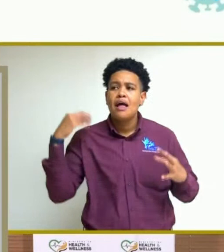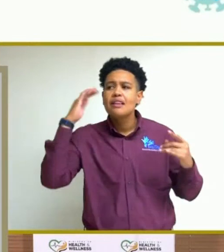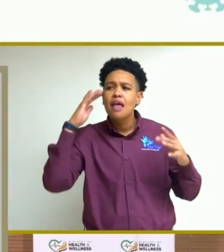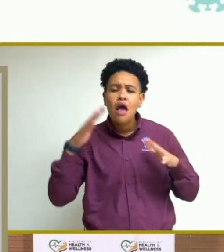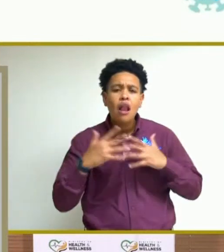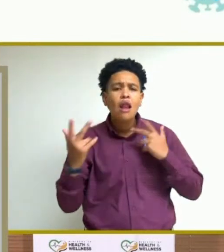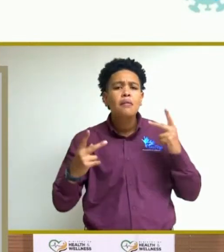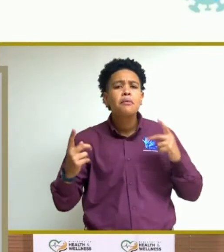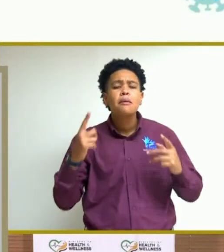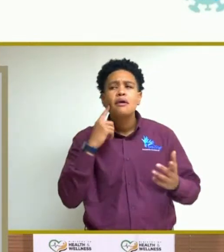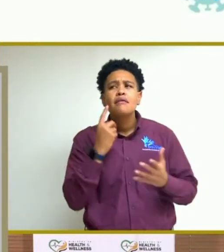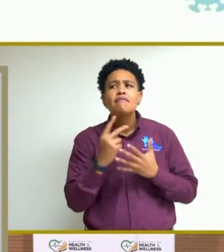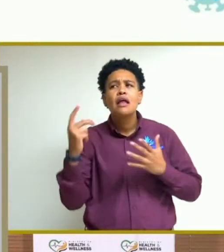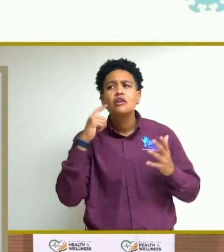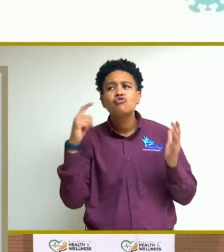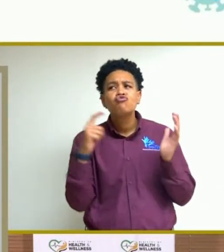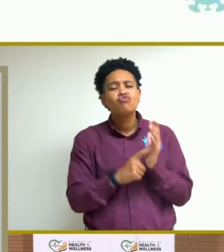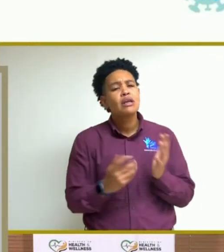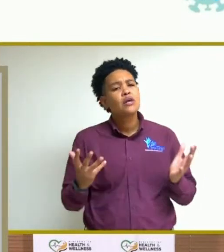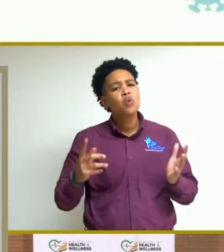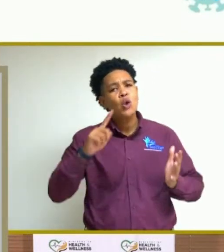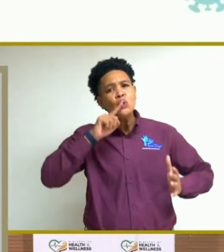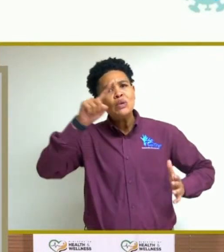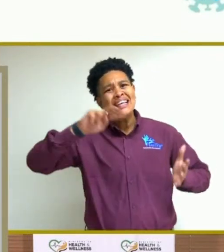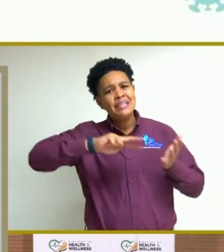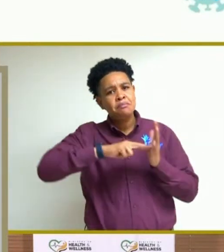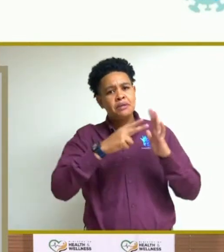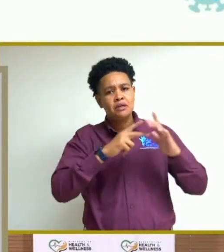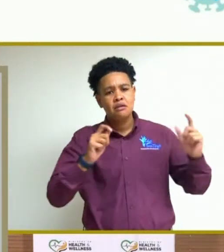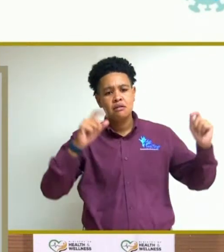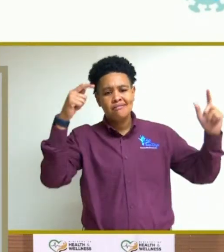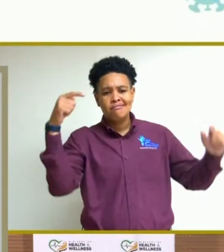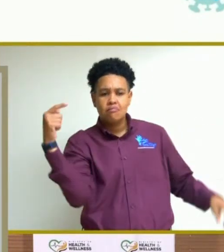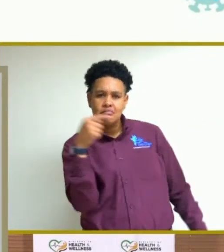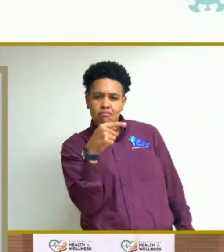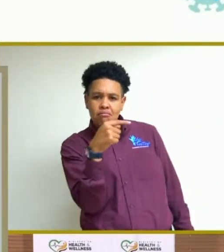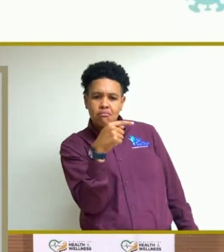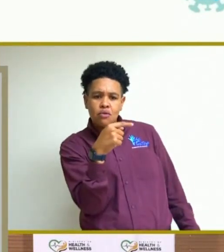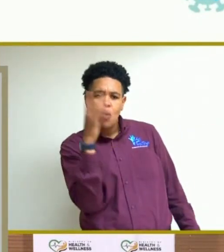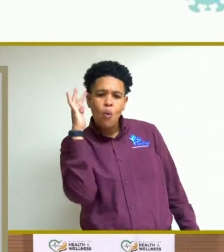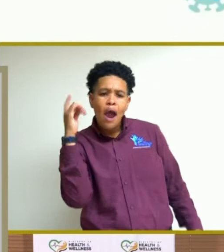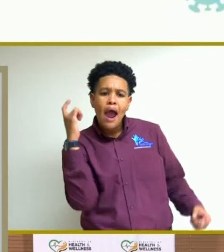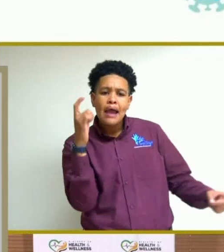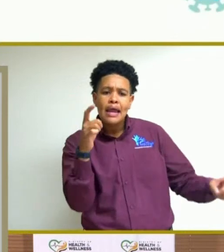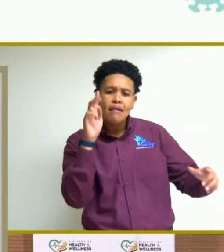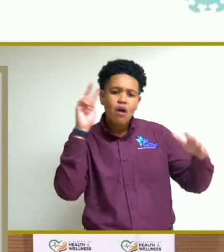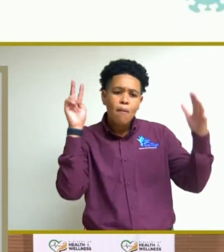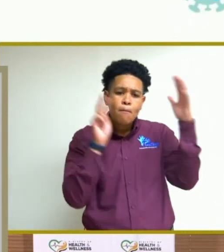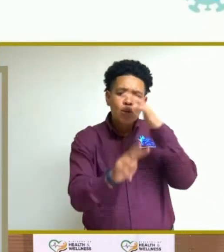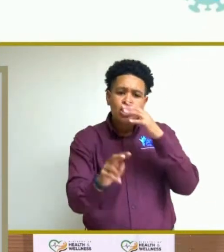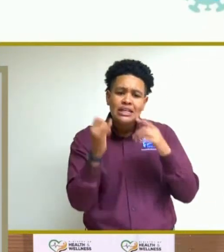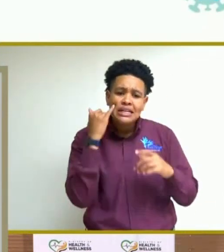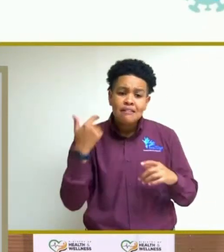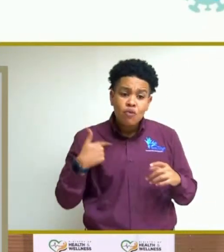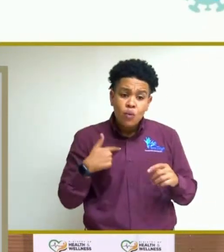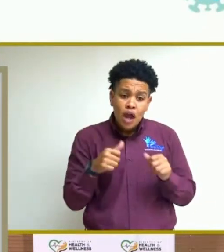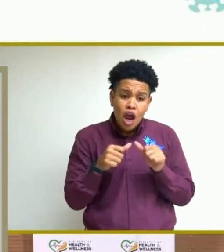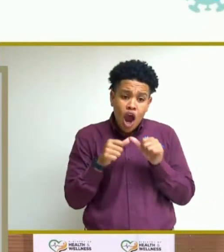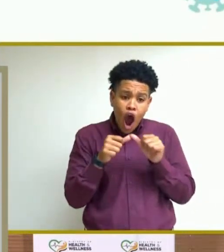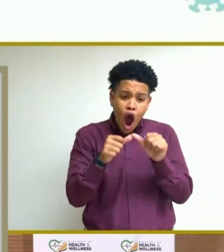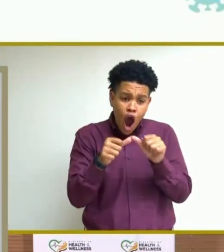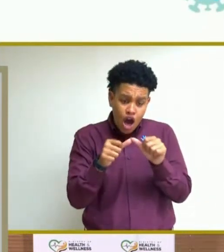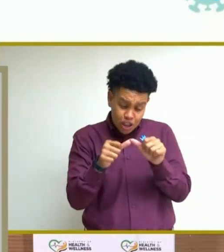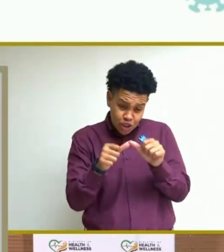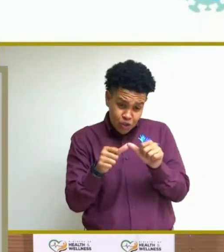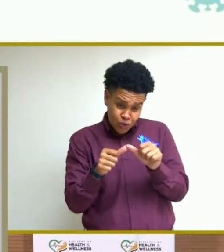to recognize what it means, because this gives us a projection of if we continue at the